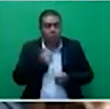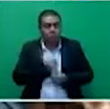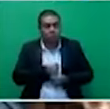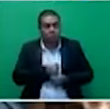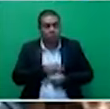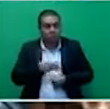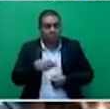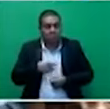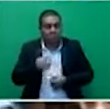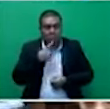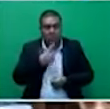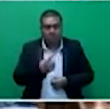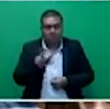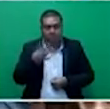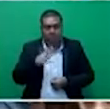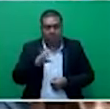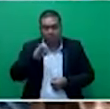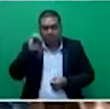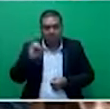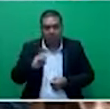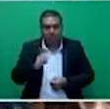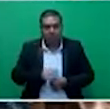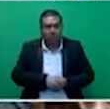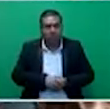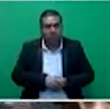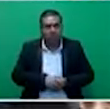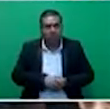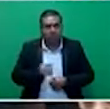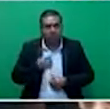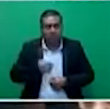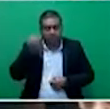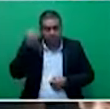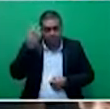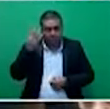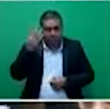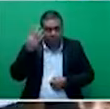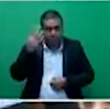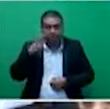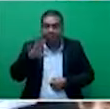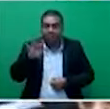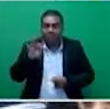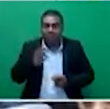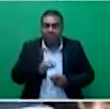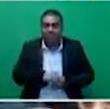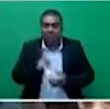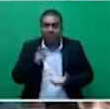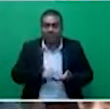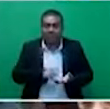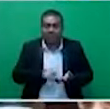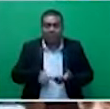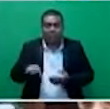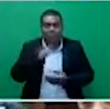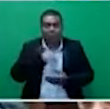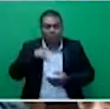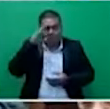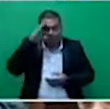exceeded the benchmark 40% debt to GDP ratio. He conveniently forgets the pandemic and the debt levels across all countries have